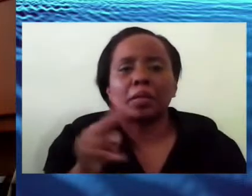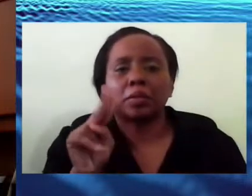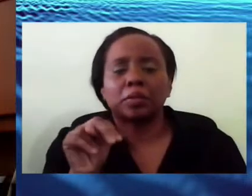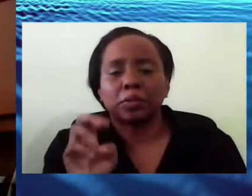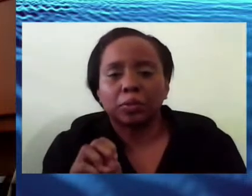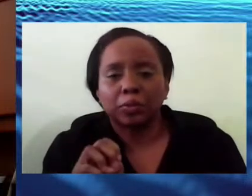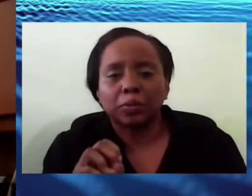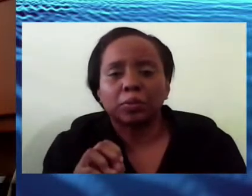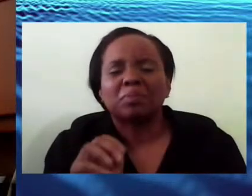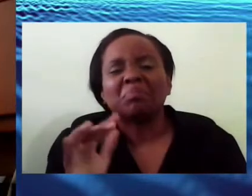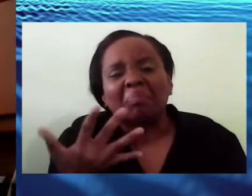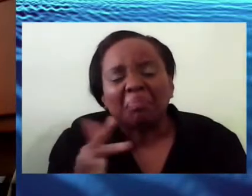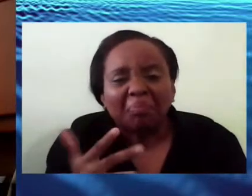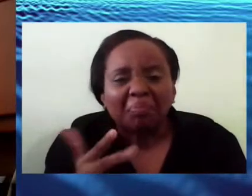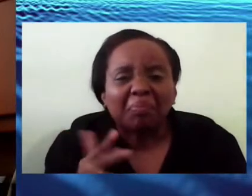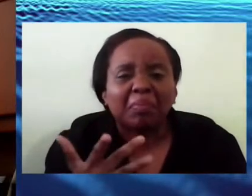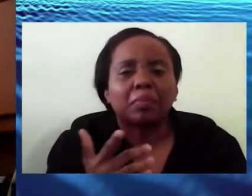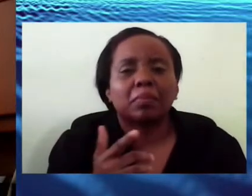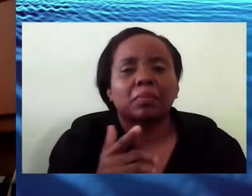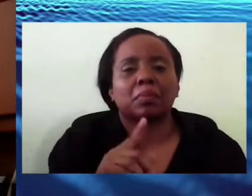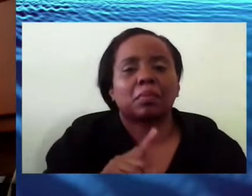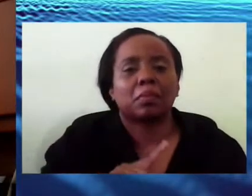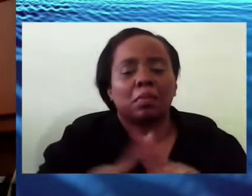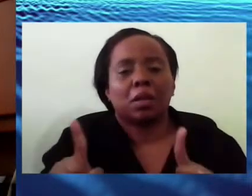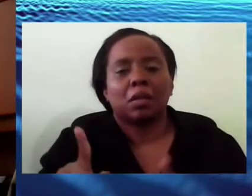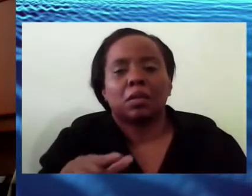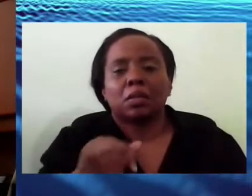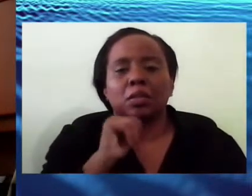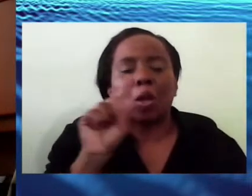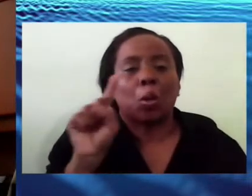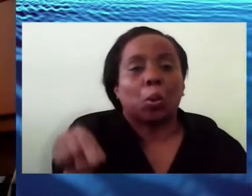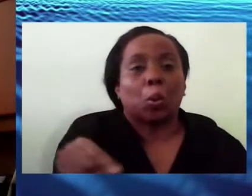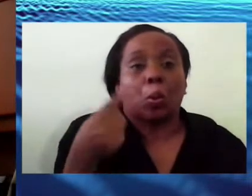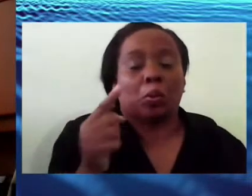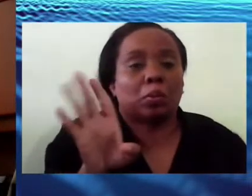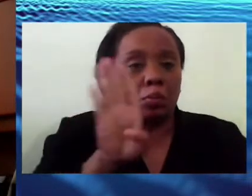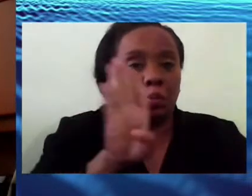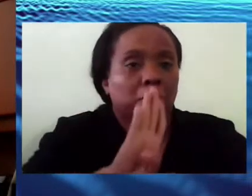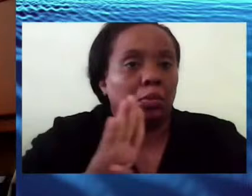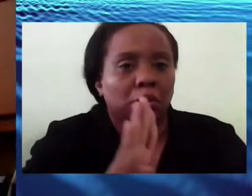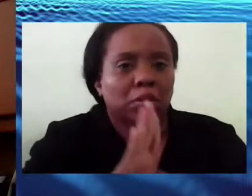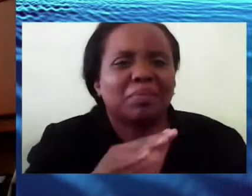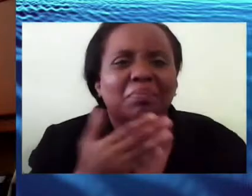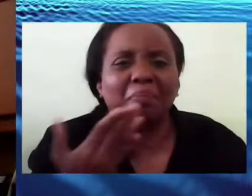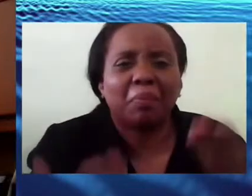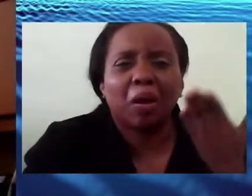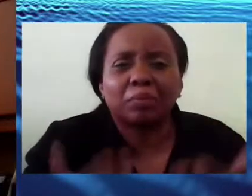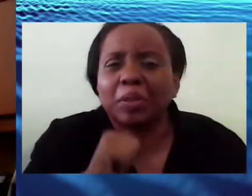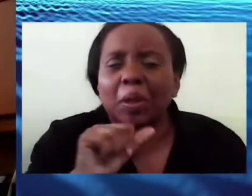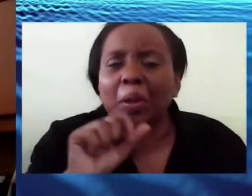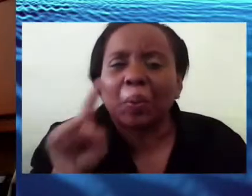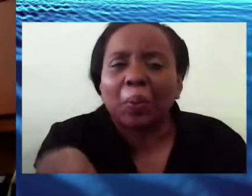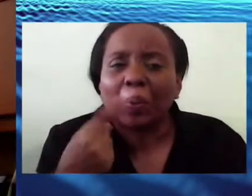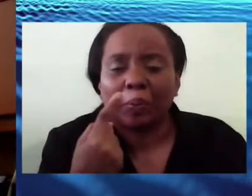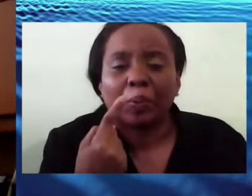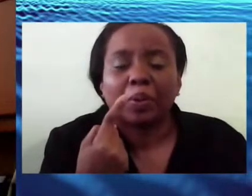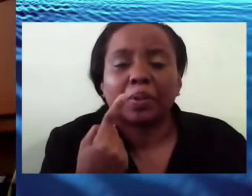little bit lukewarm, as you described, but that's not necessarily only about Barbados. As you would recall, if we start